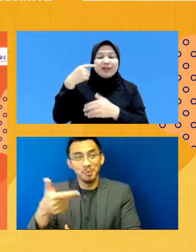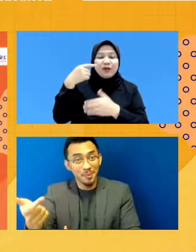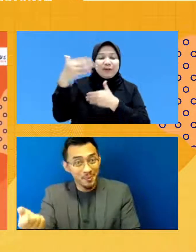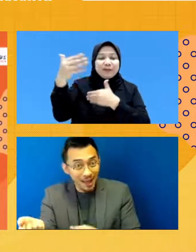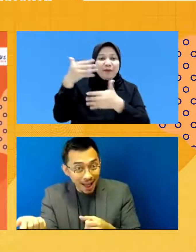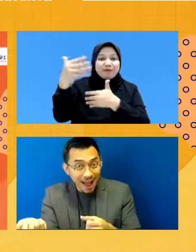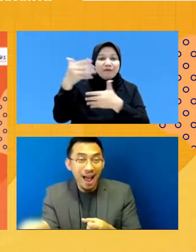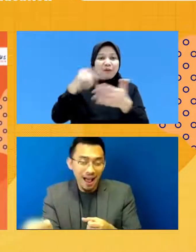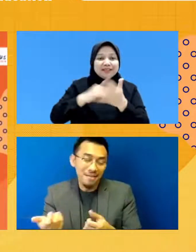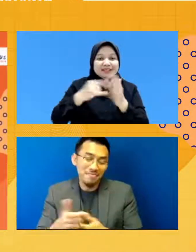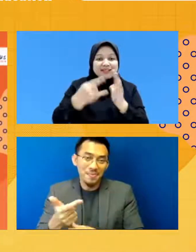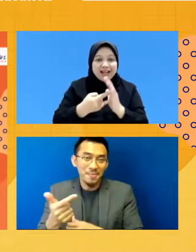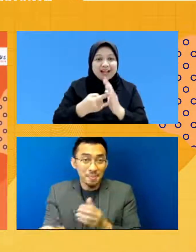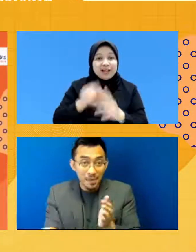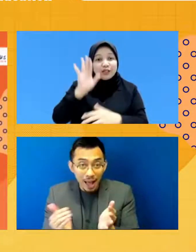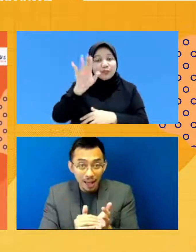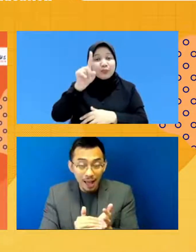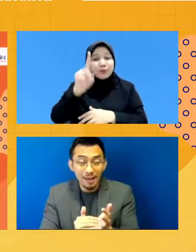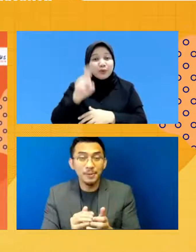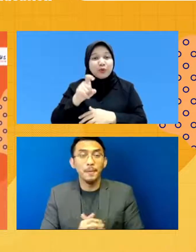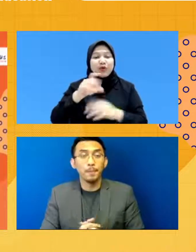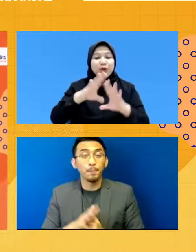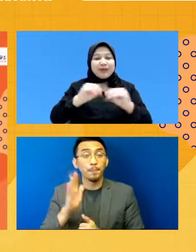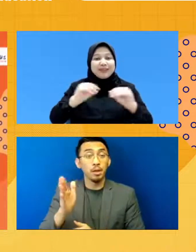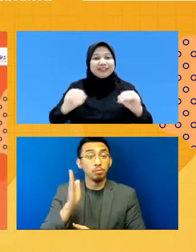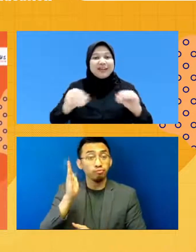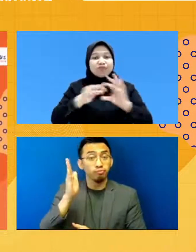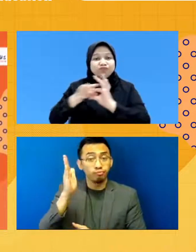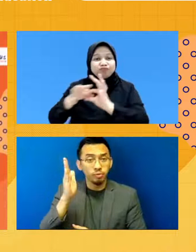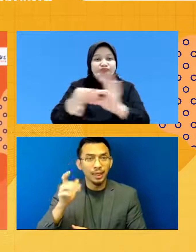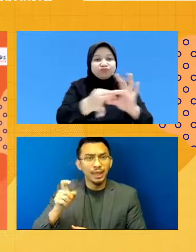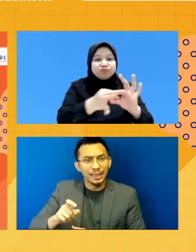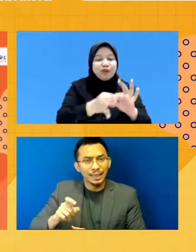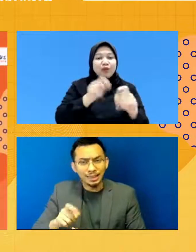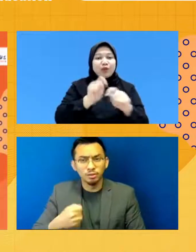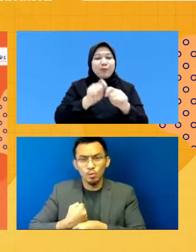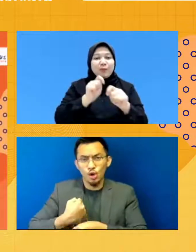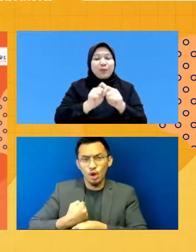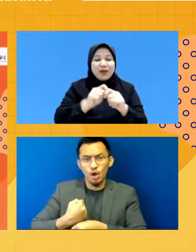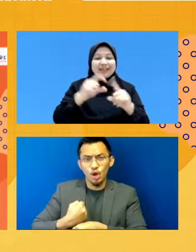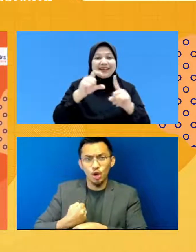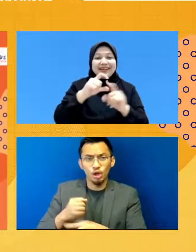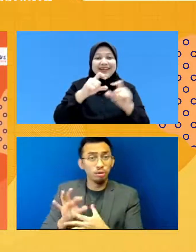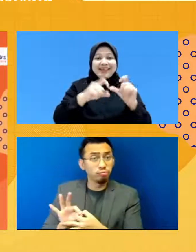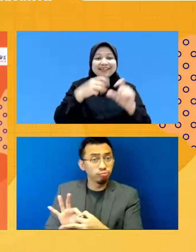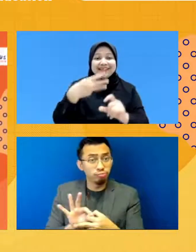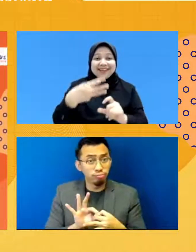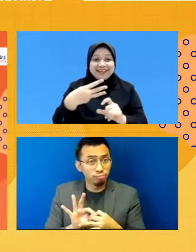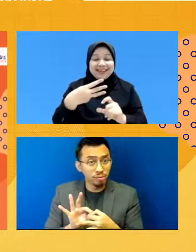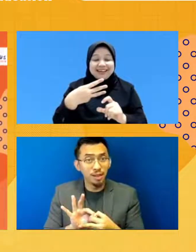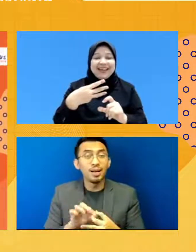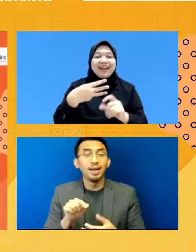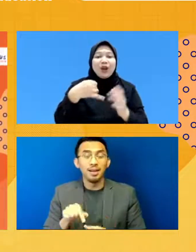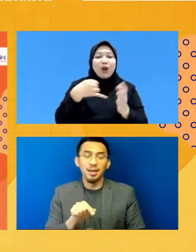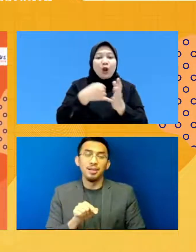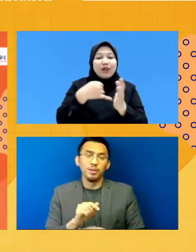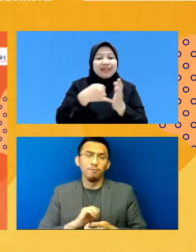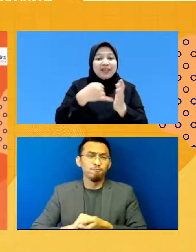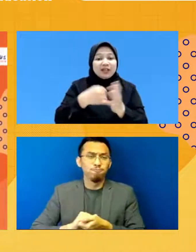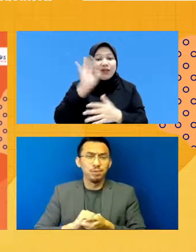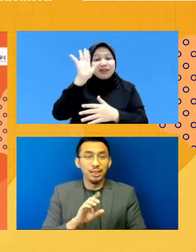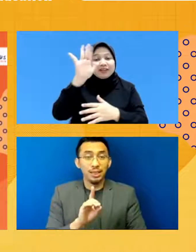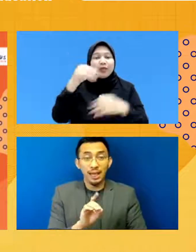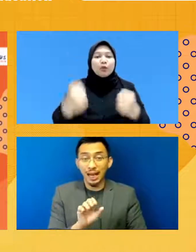work to create the digital sexuality education content, as well as to strengthen the safeguarding of the users in the